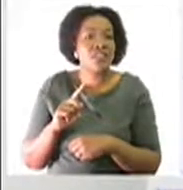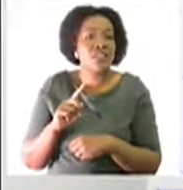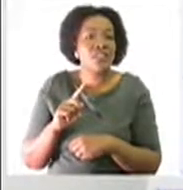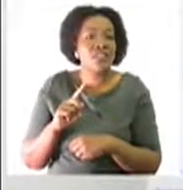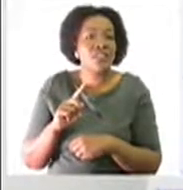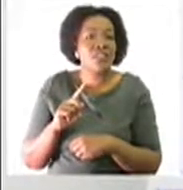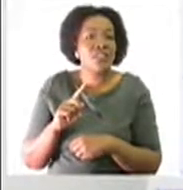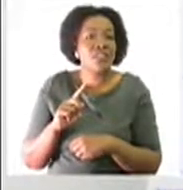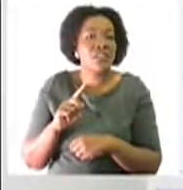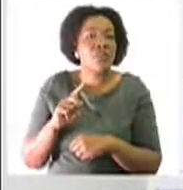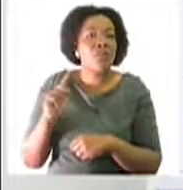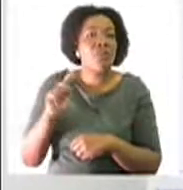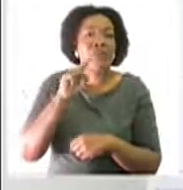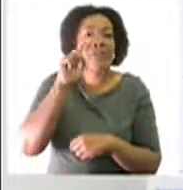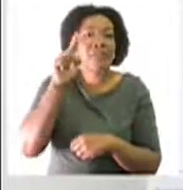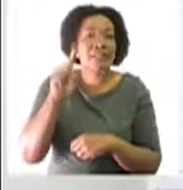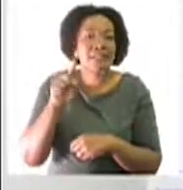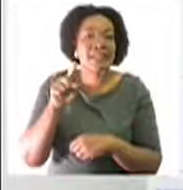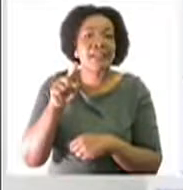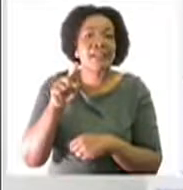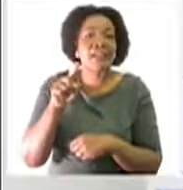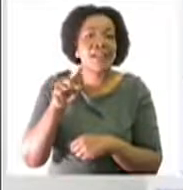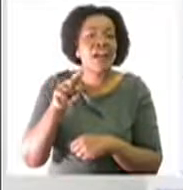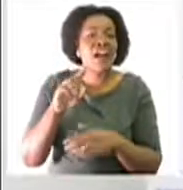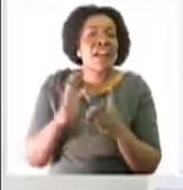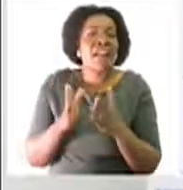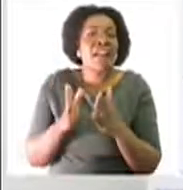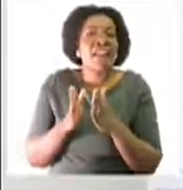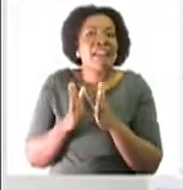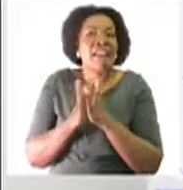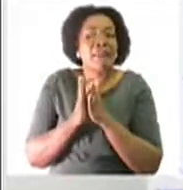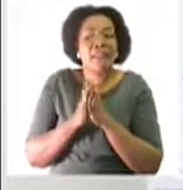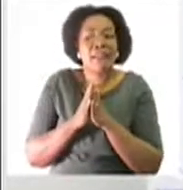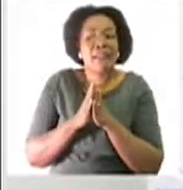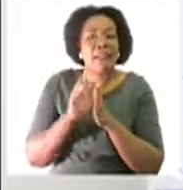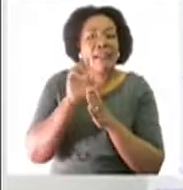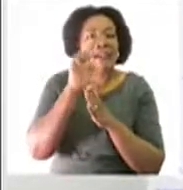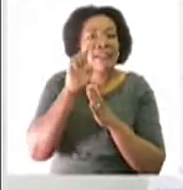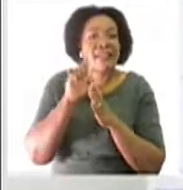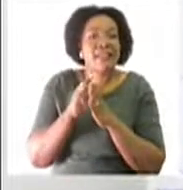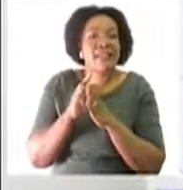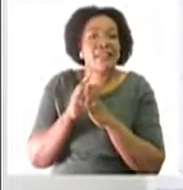to ask something formally. For example,